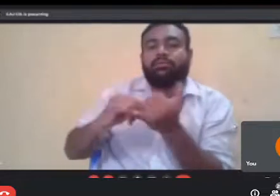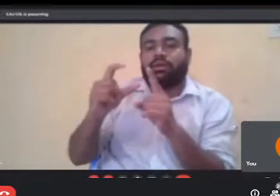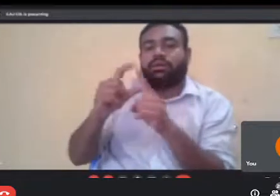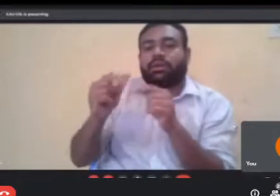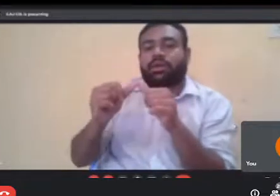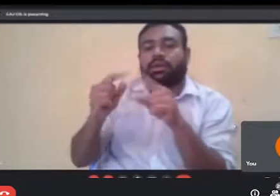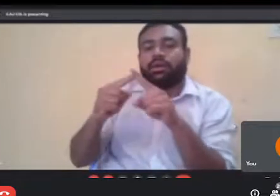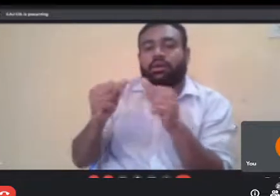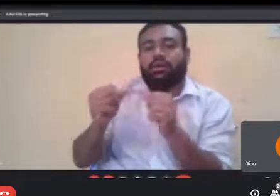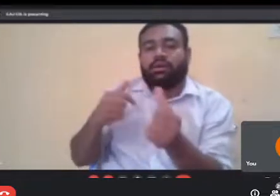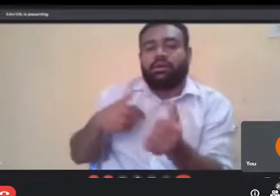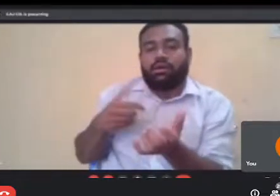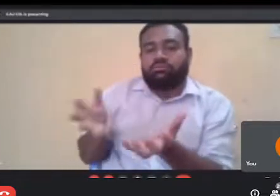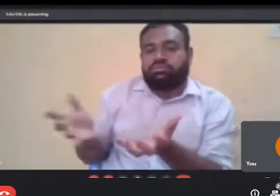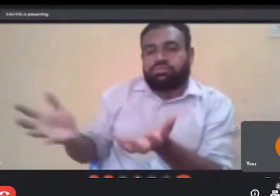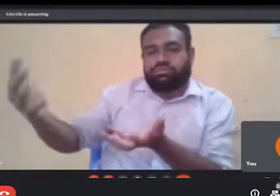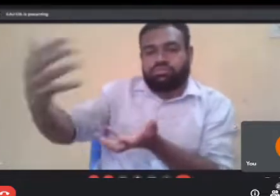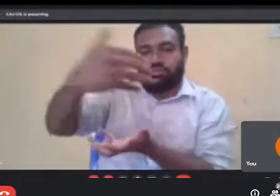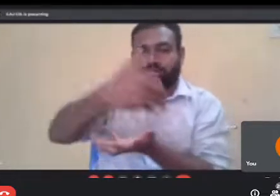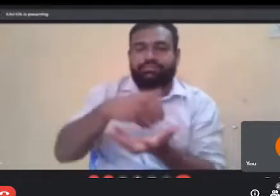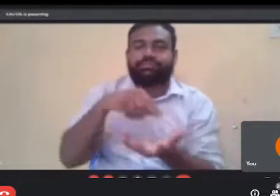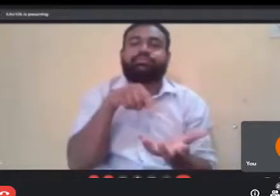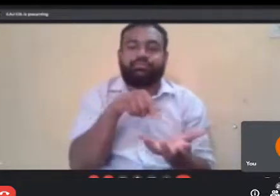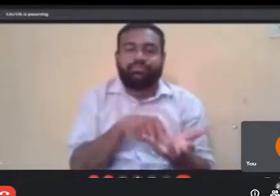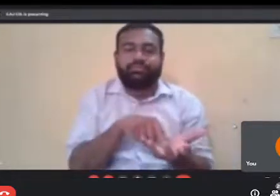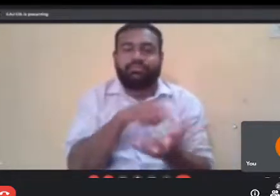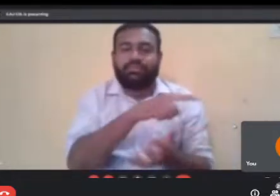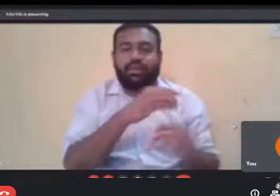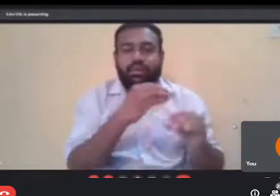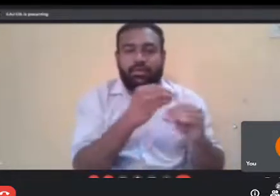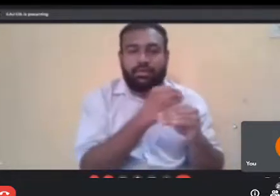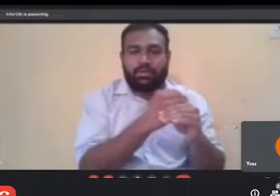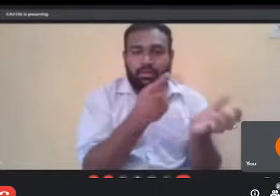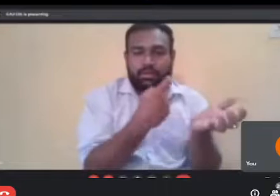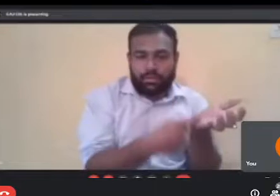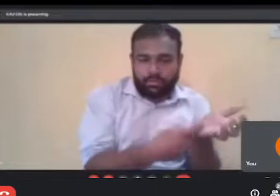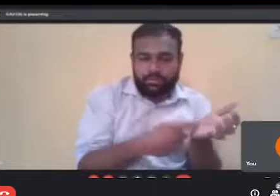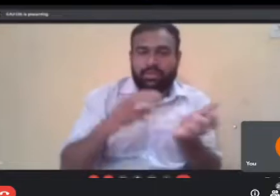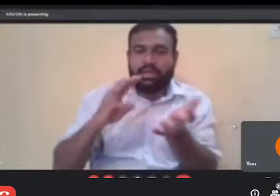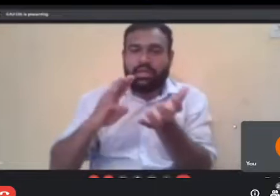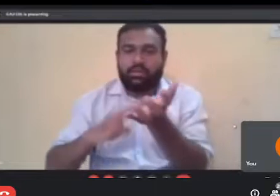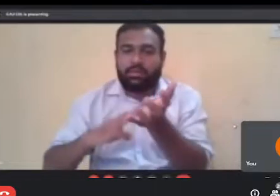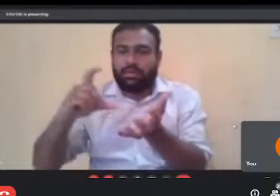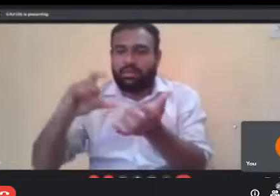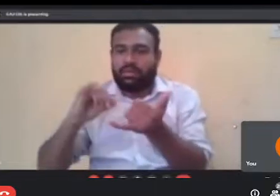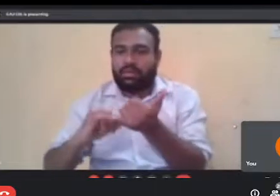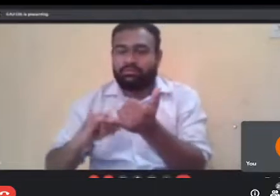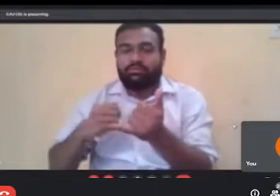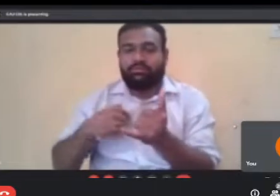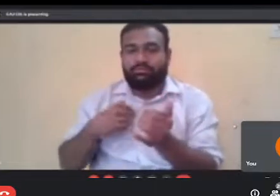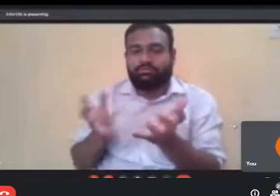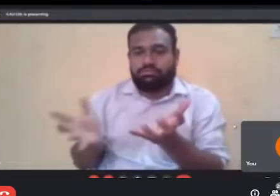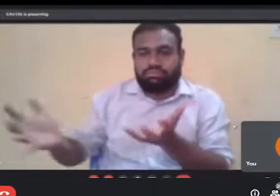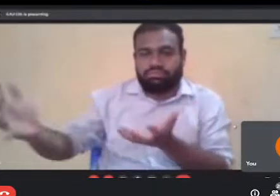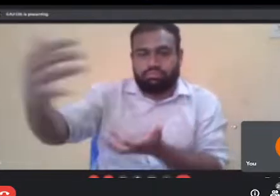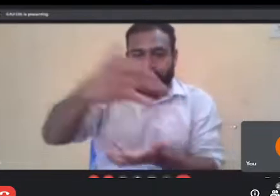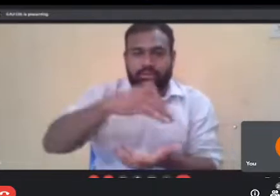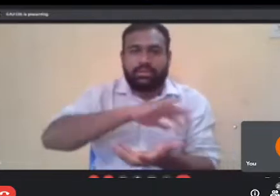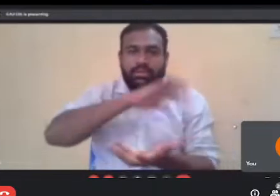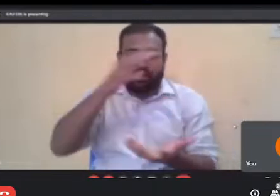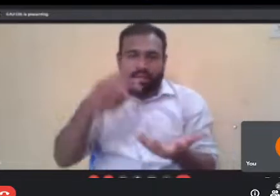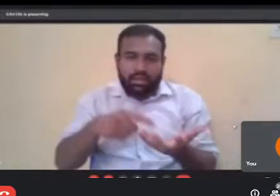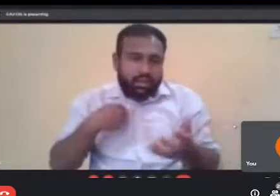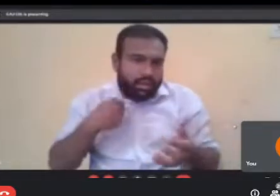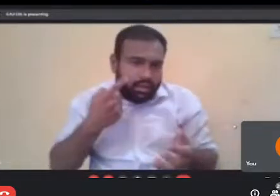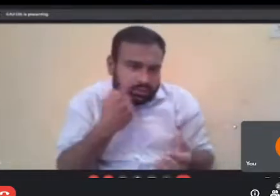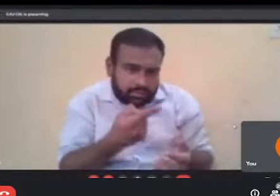go the data which we have collected, all the datas, and there we have to give the multi literacy and all the MCS and